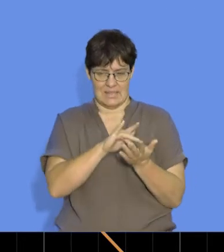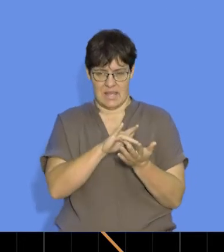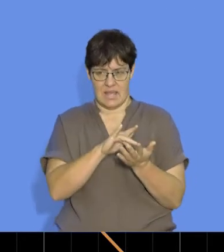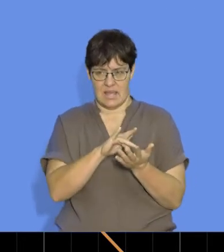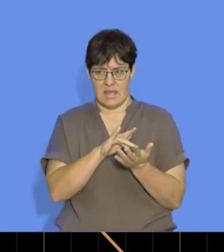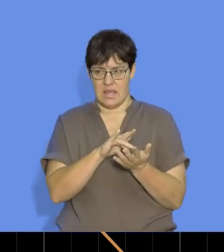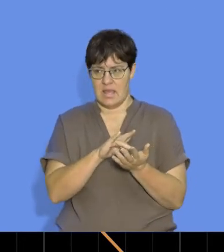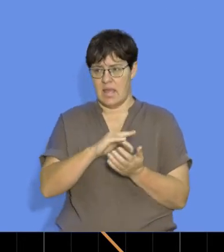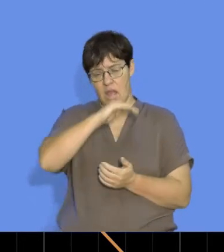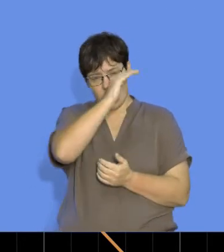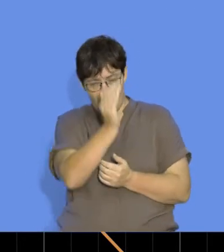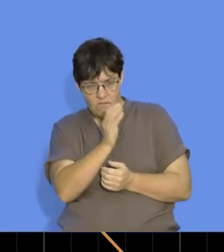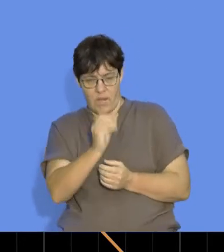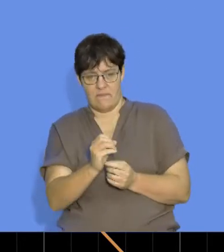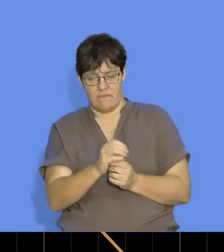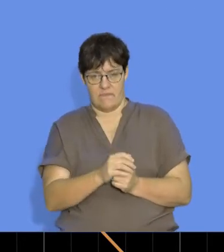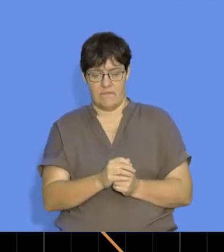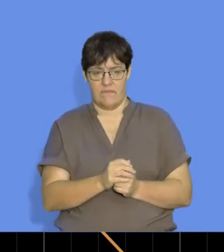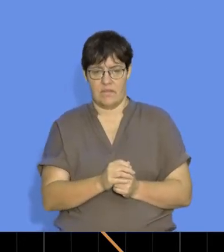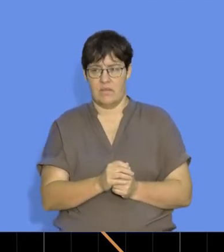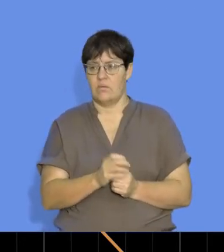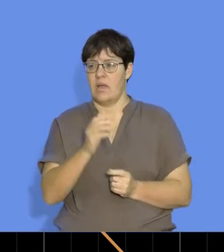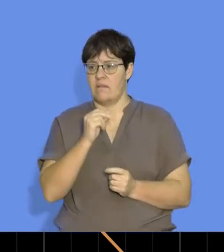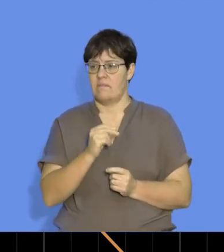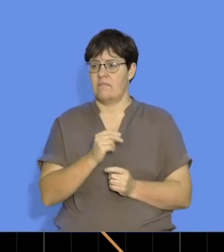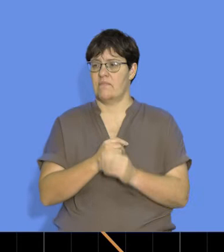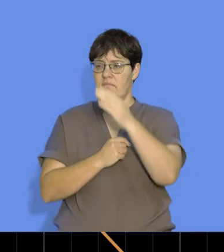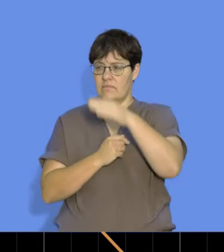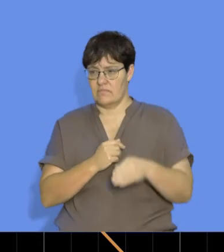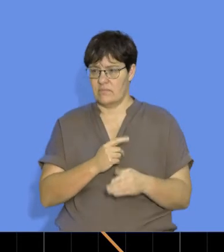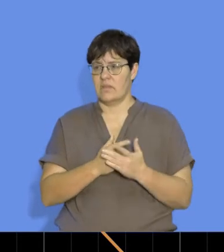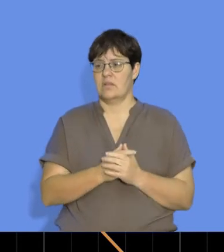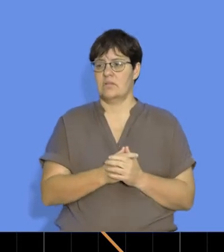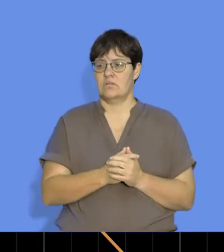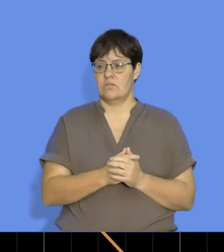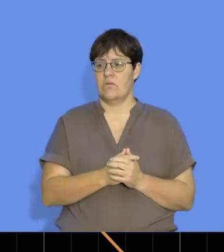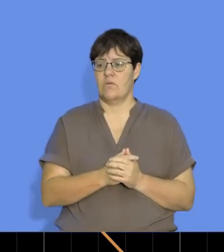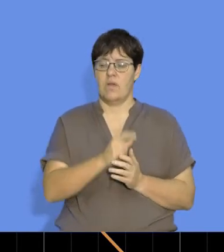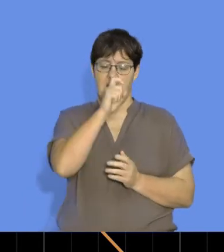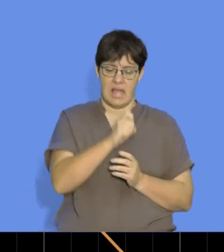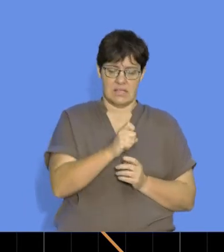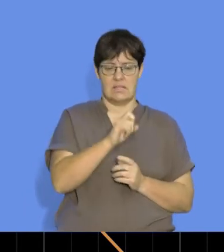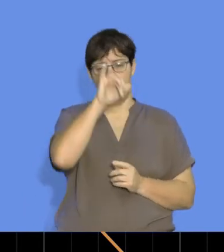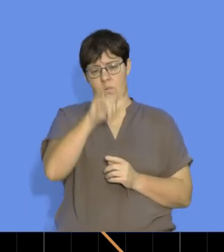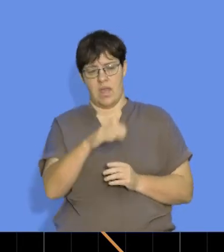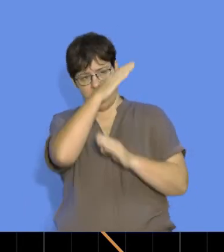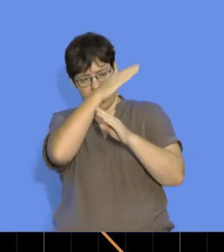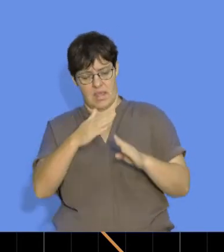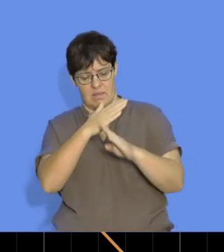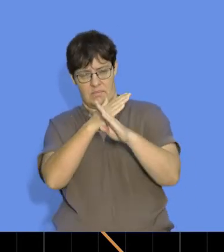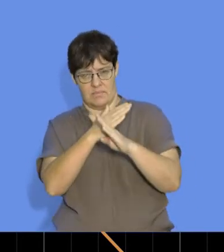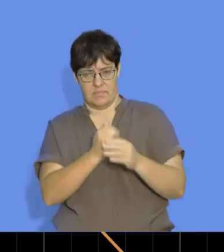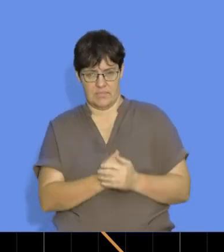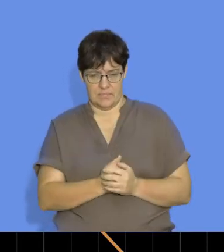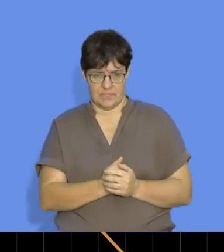the curve that we have, right? So we normally have 2 lines of the axis of